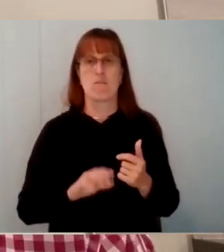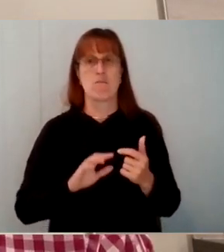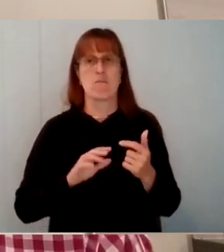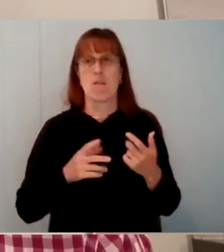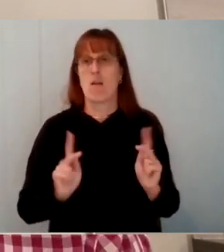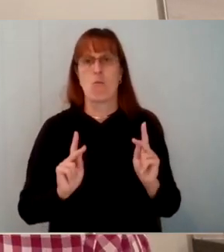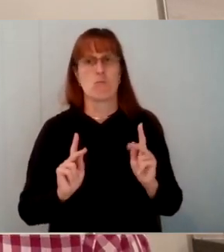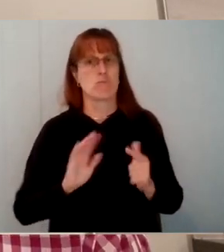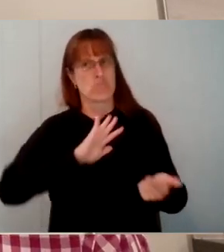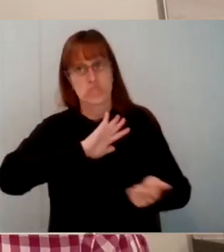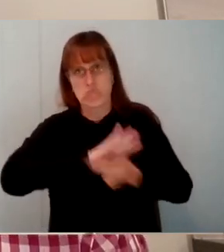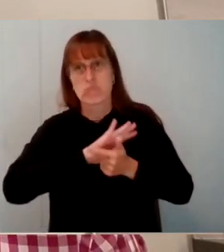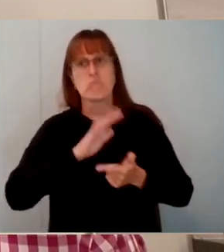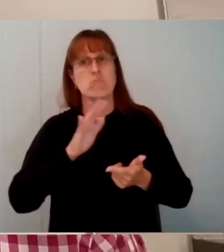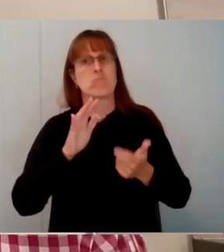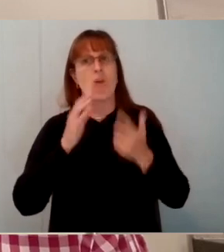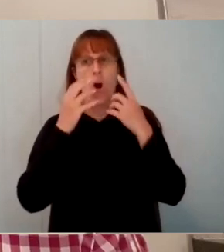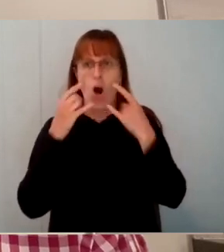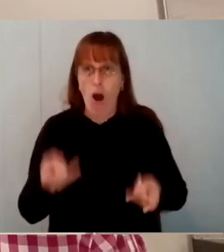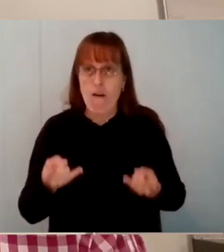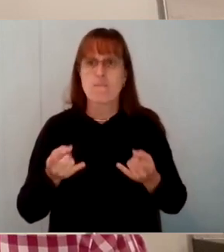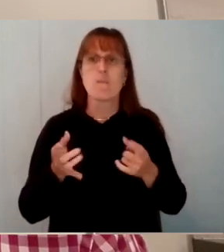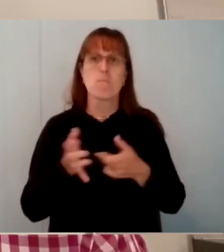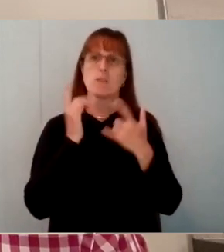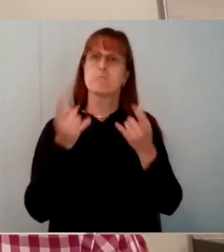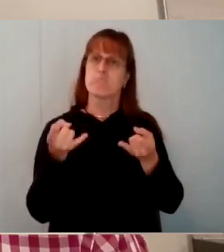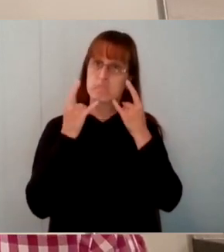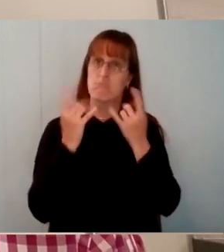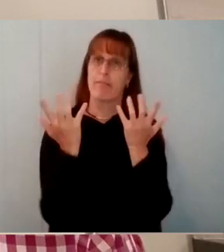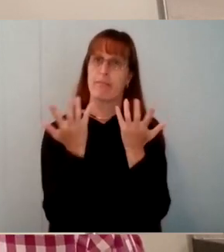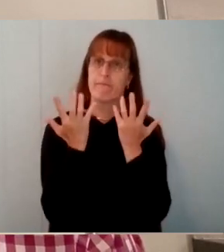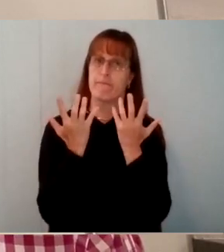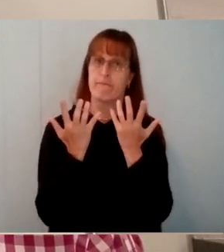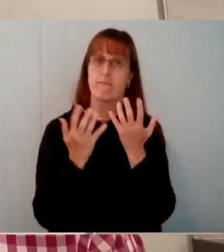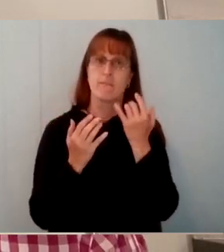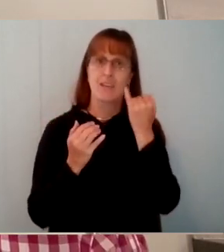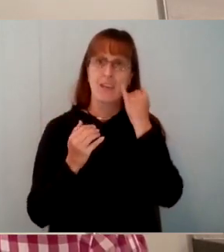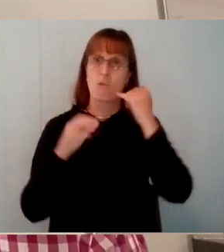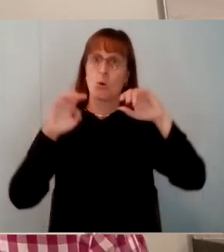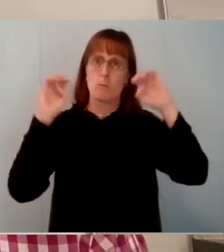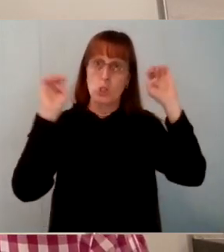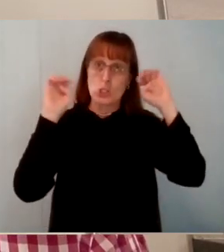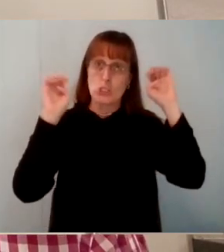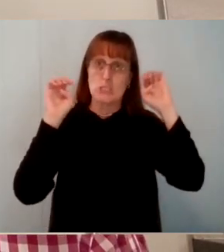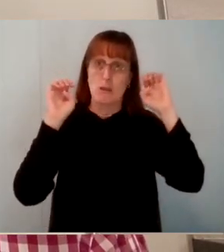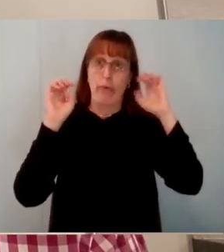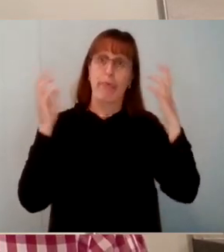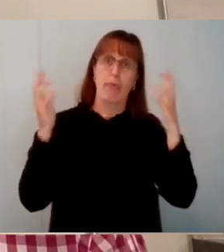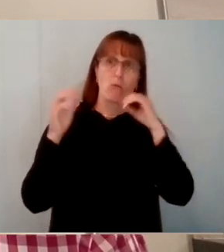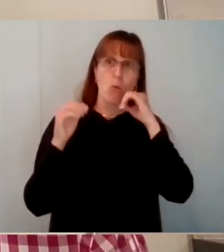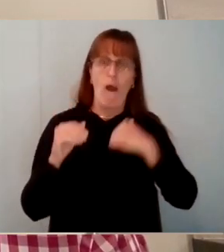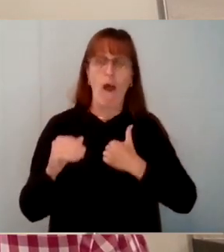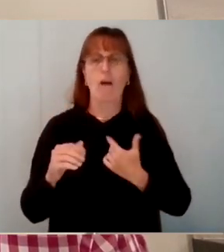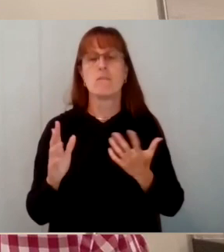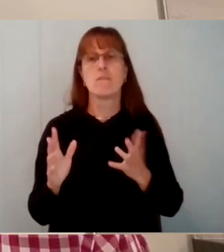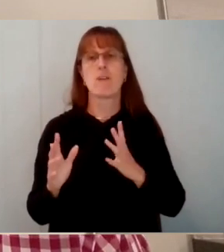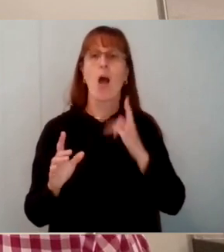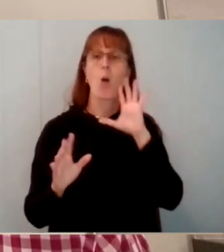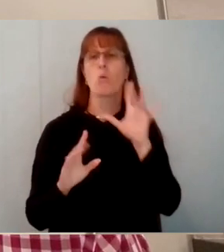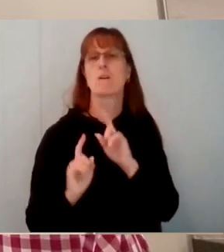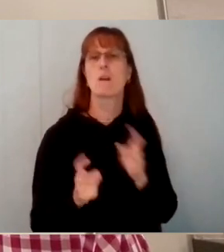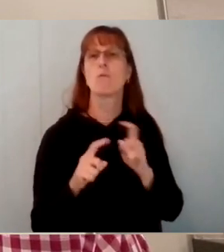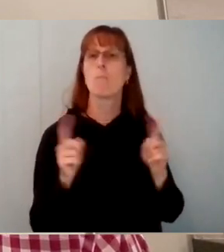allowed. So no mask, no service unless you're coming in for an emergency. We have zero tolerance for that.